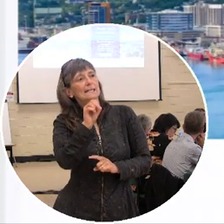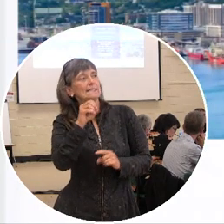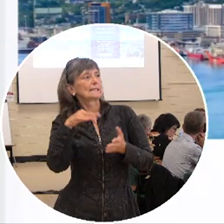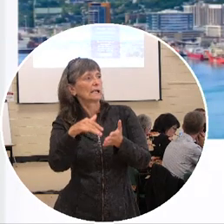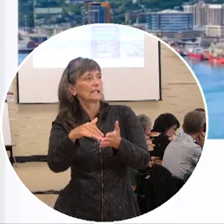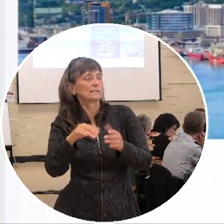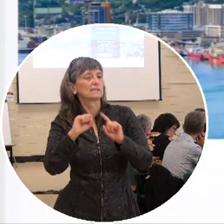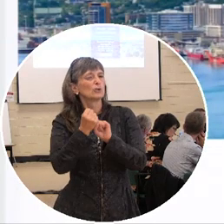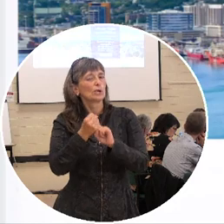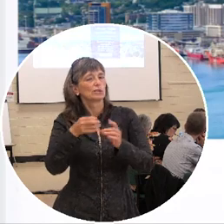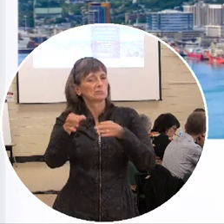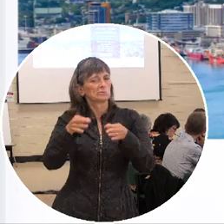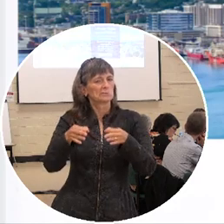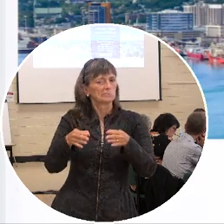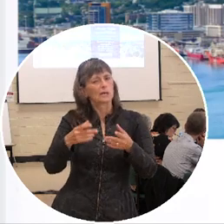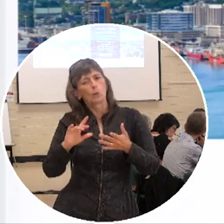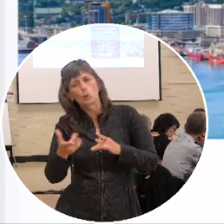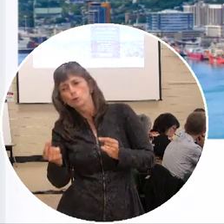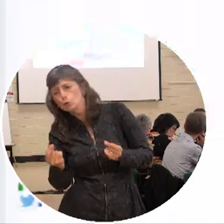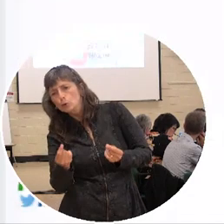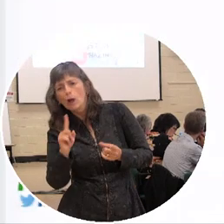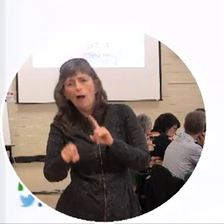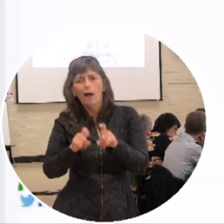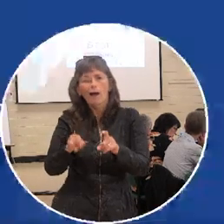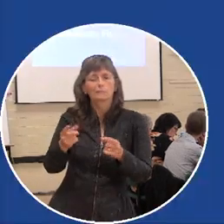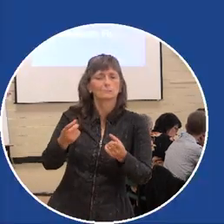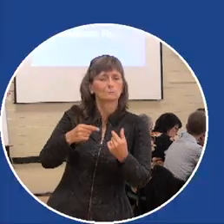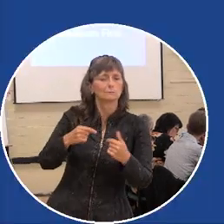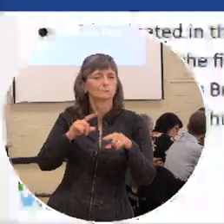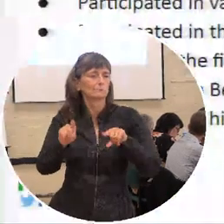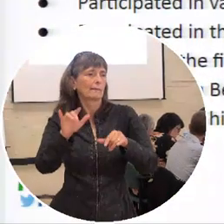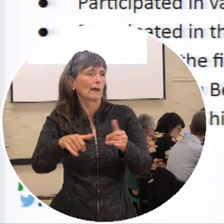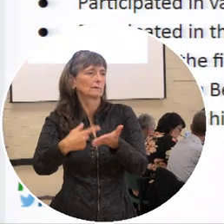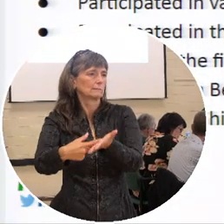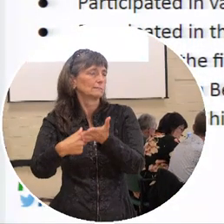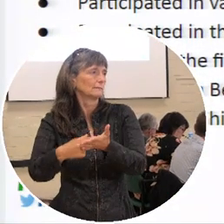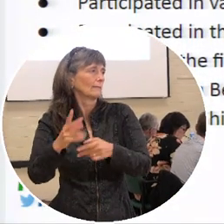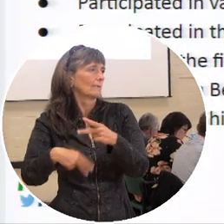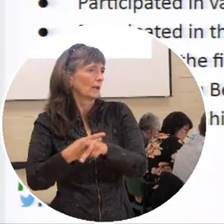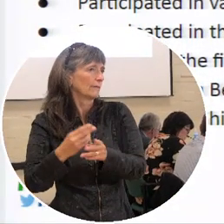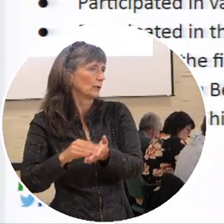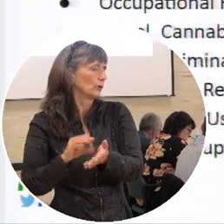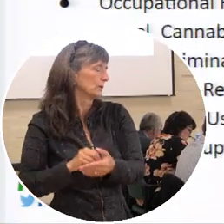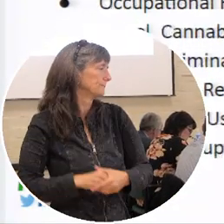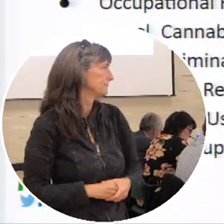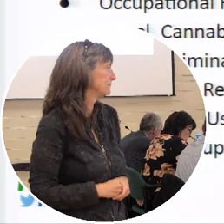Just by way of, go back here, is that right?